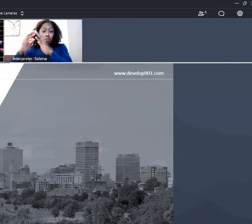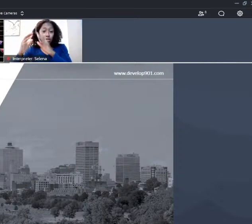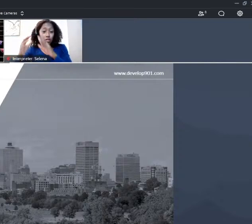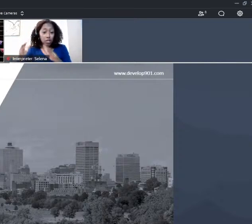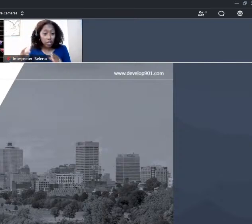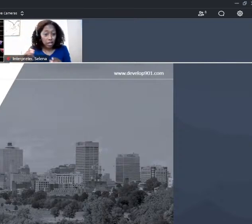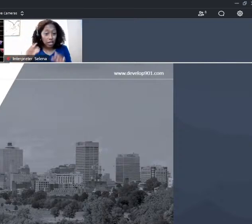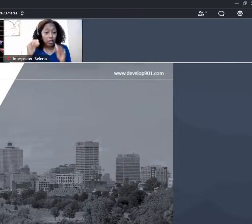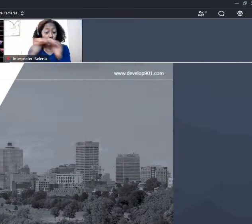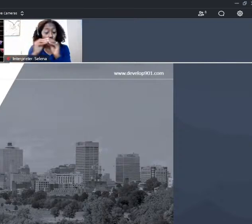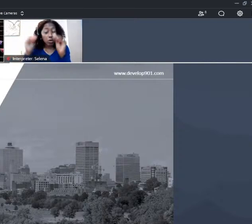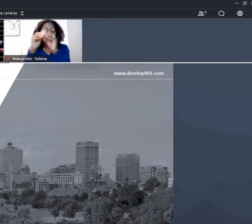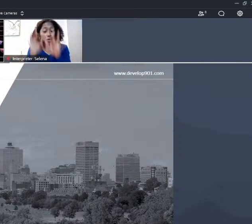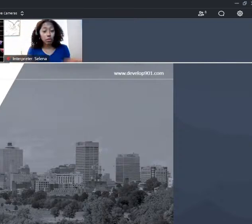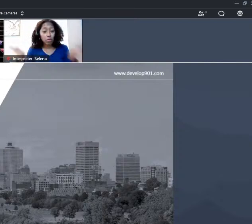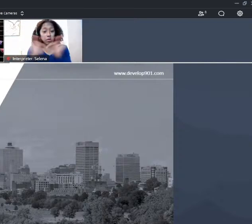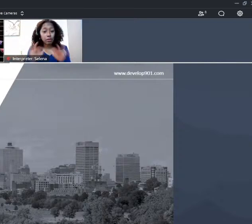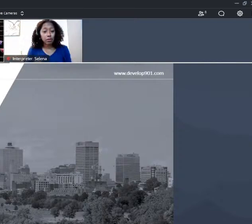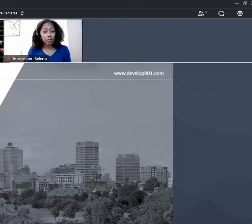important.